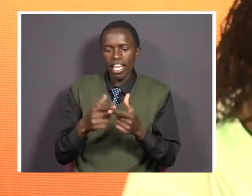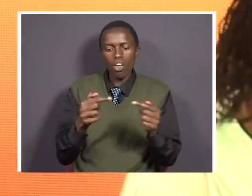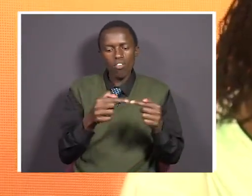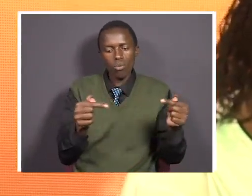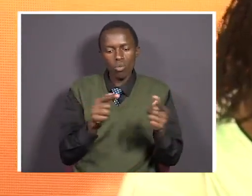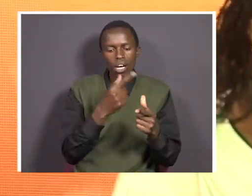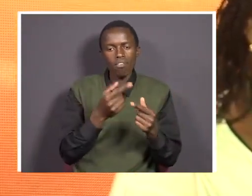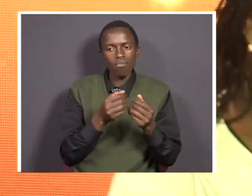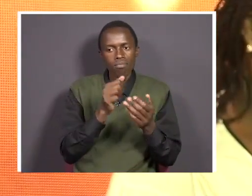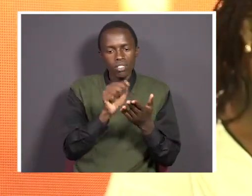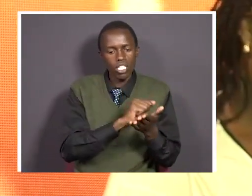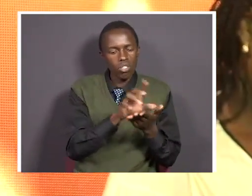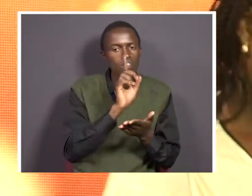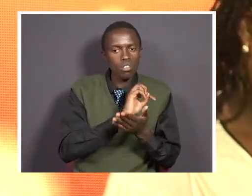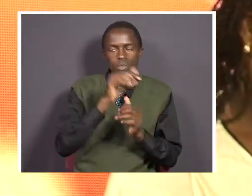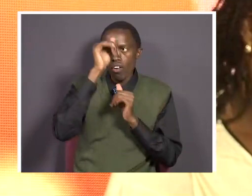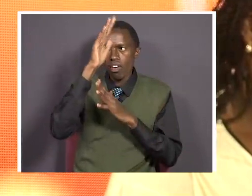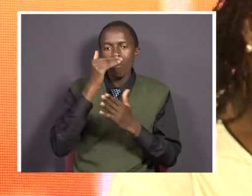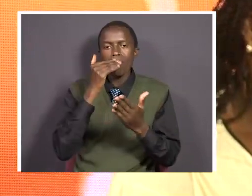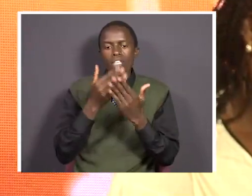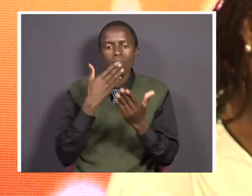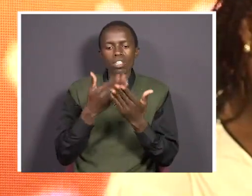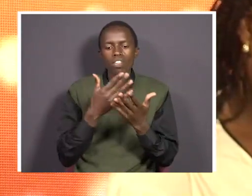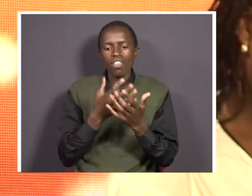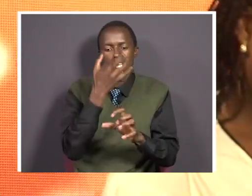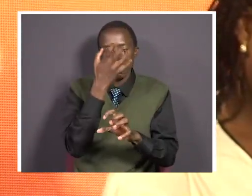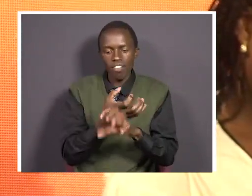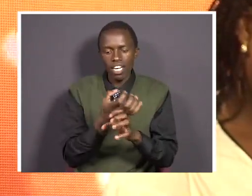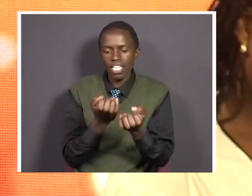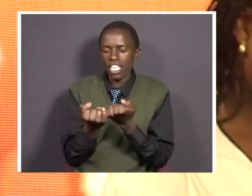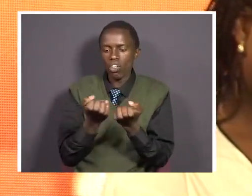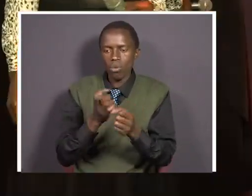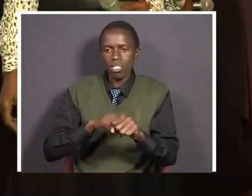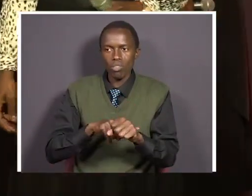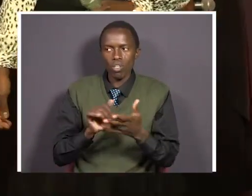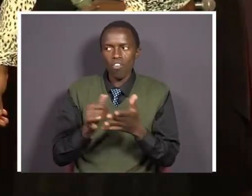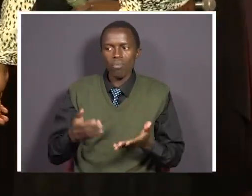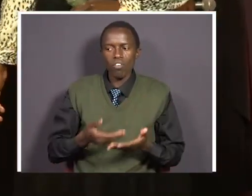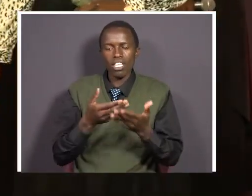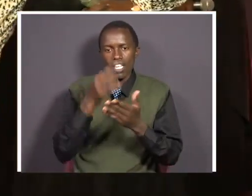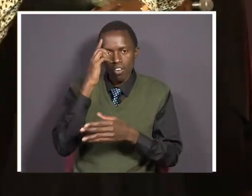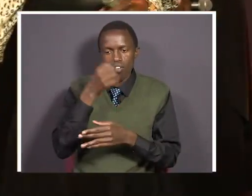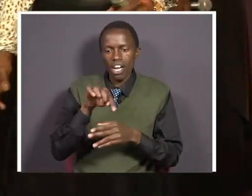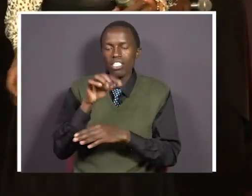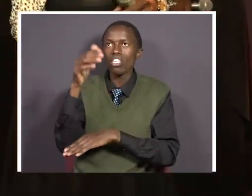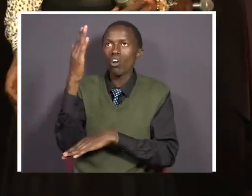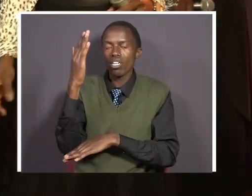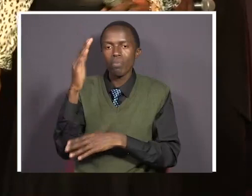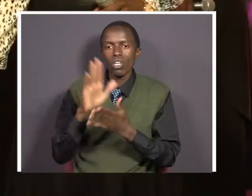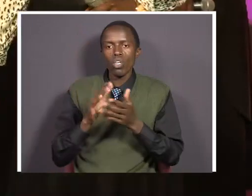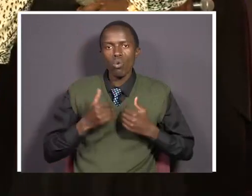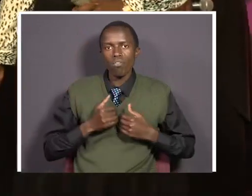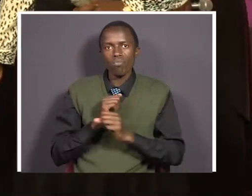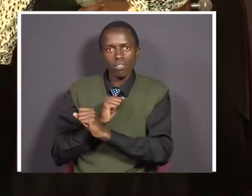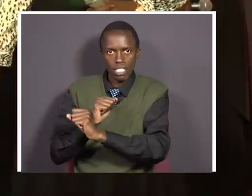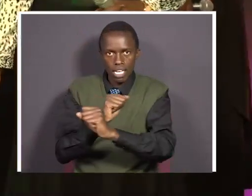would have consumed me. Father, we thank you that even in the difficult economic times, You have provided for us, Jehovah. You